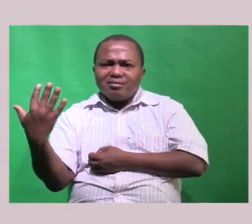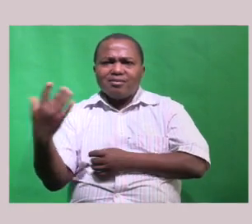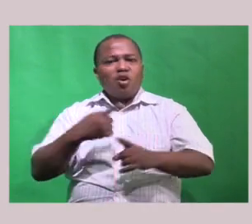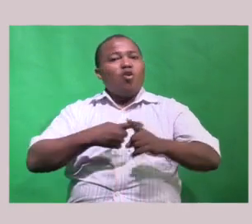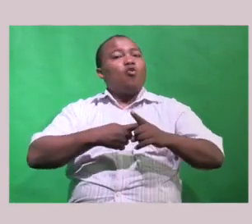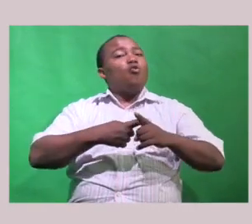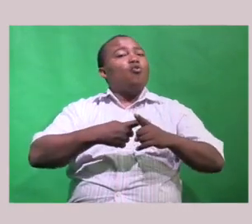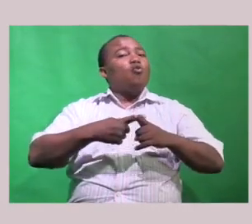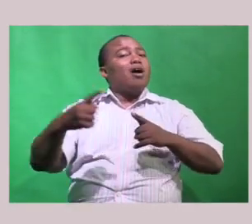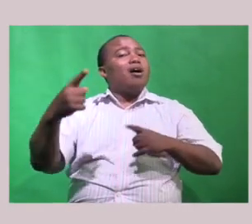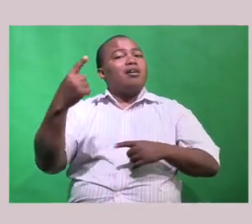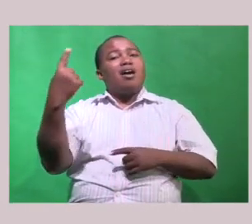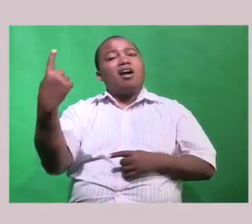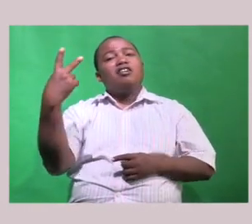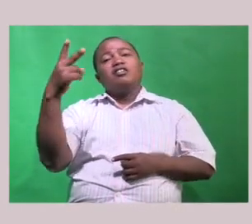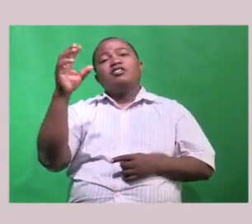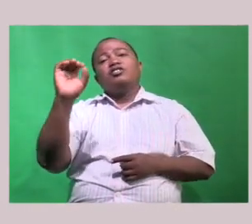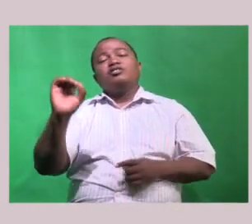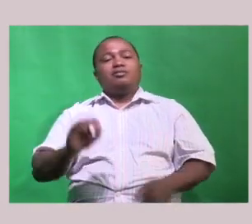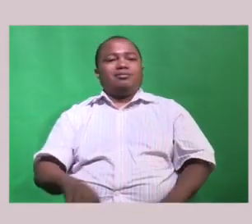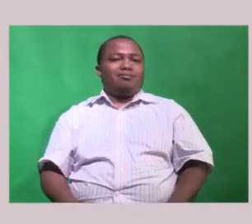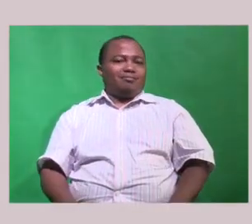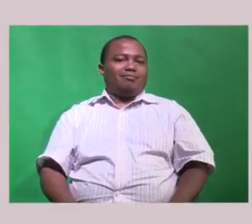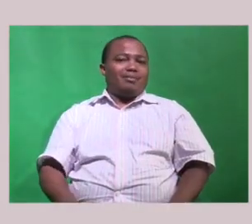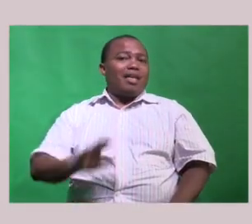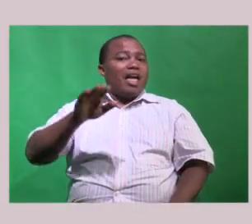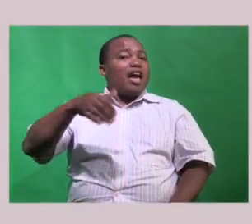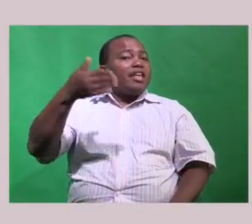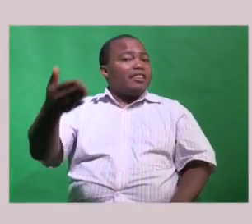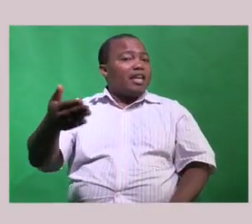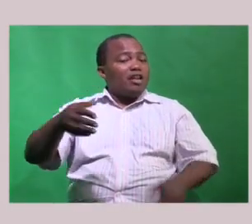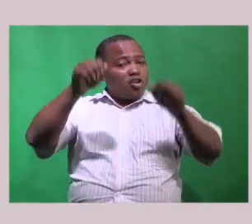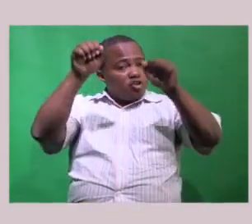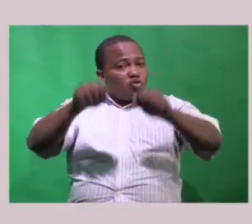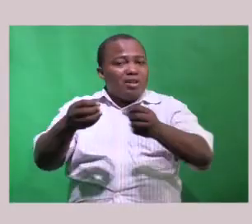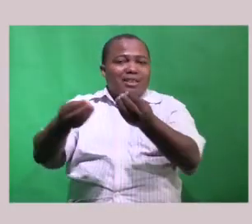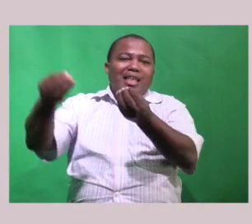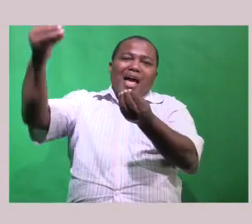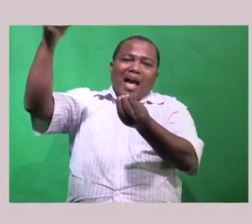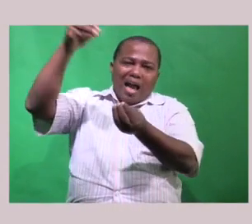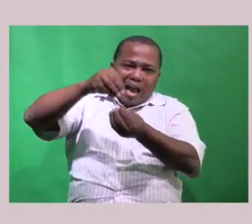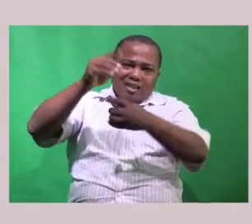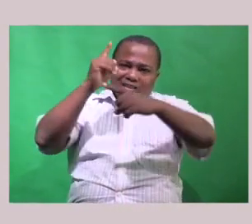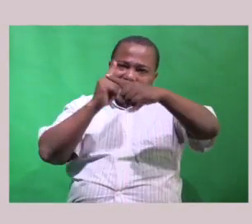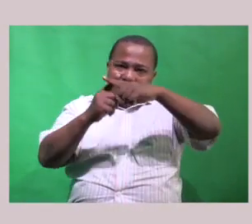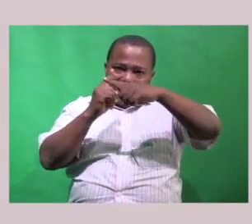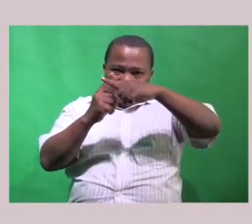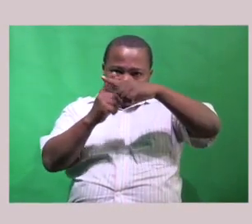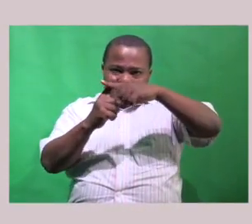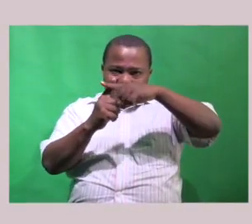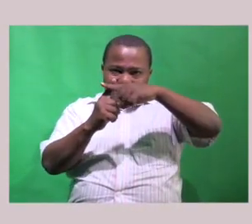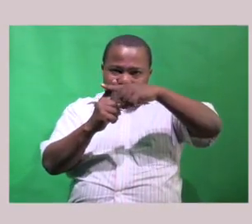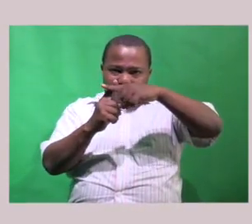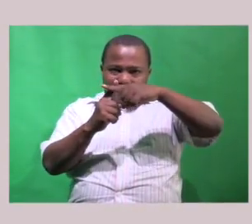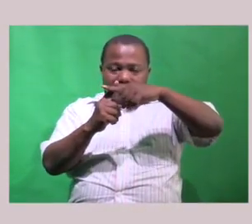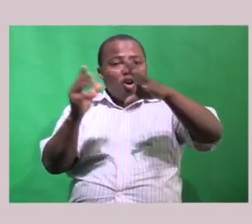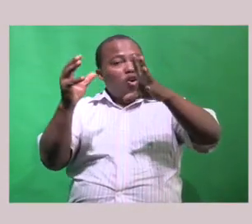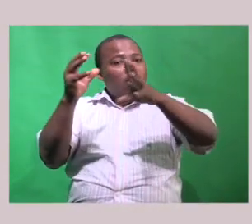120. Then should add a debit side. You got